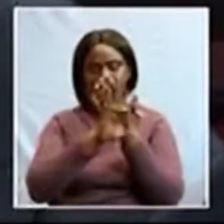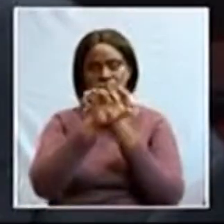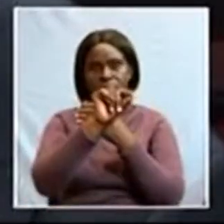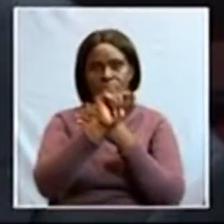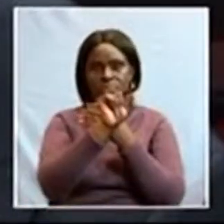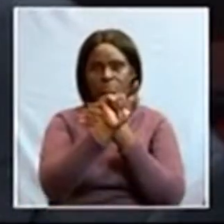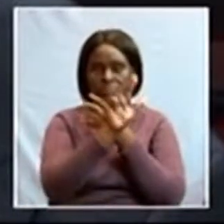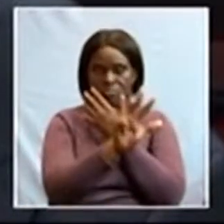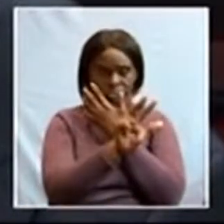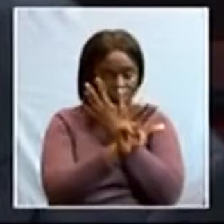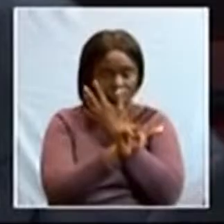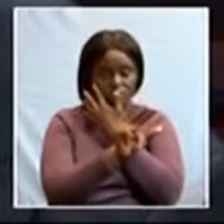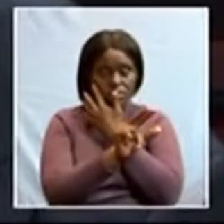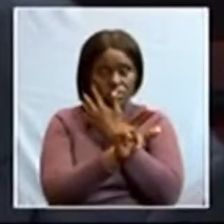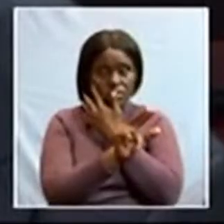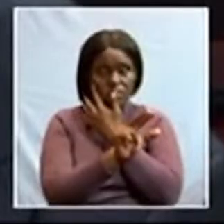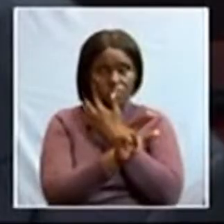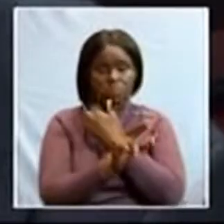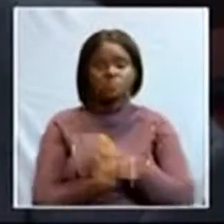2023.